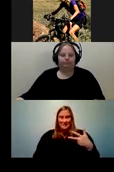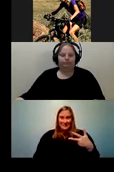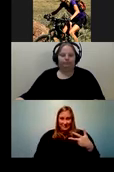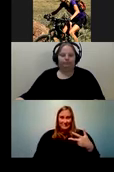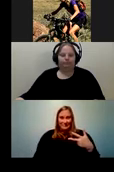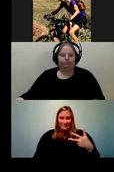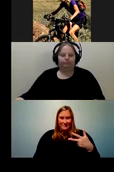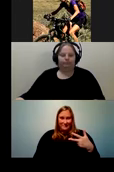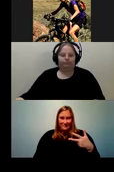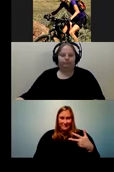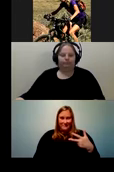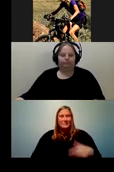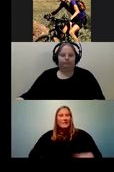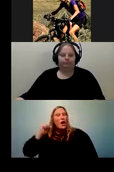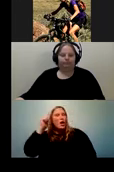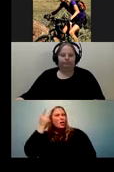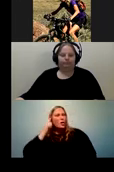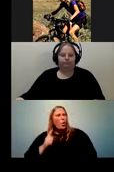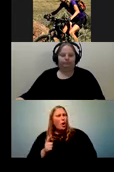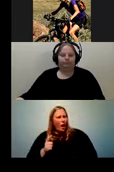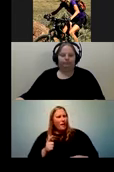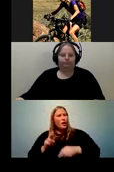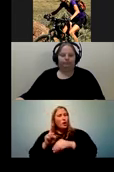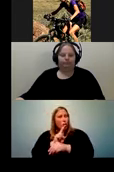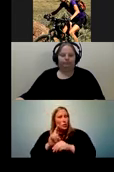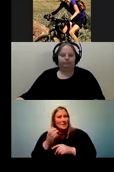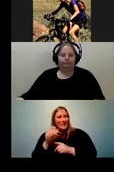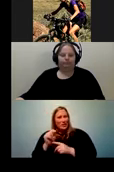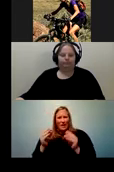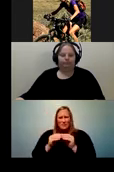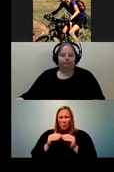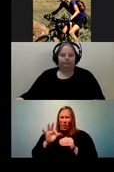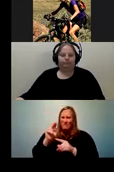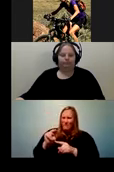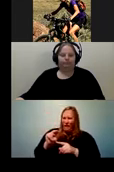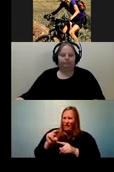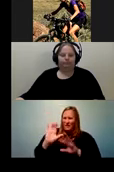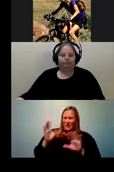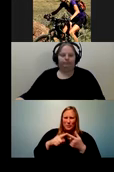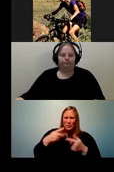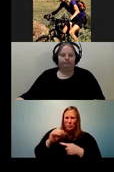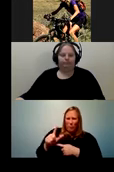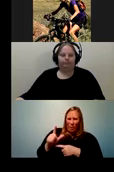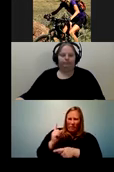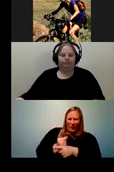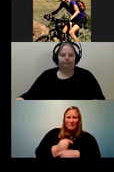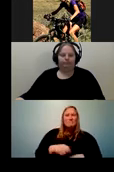Using the chat, Linda, actually is a little more fun than the poll for this one. It is, isn't it?